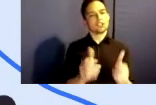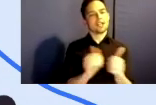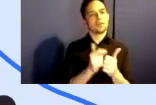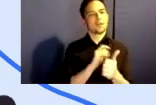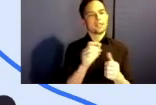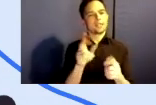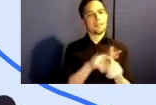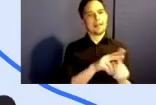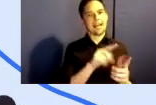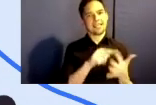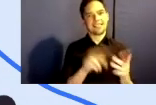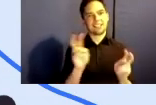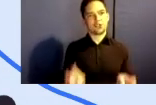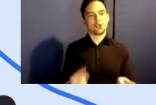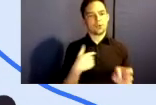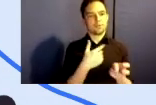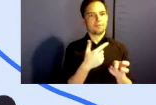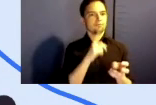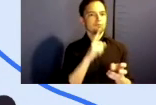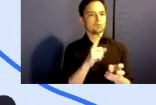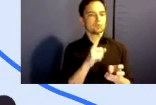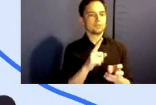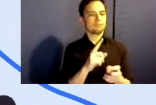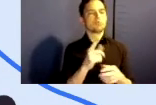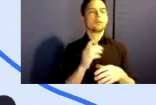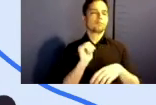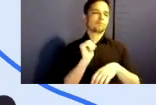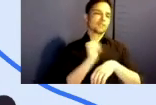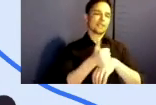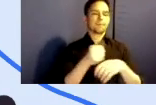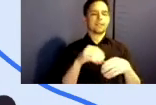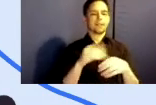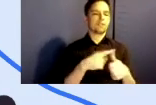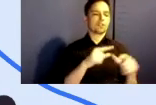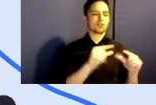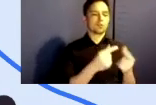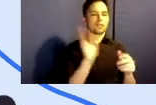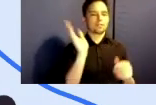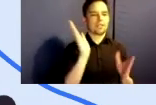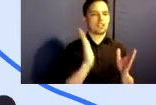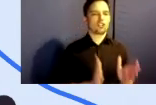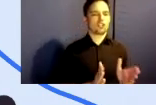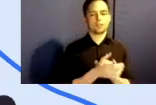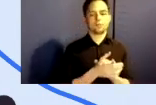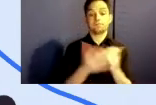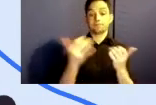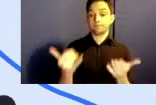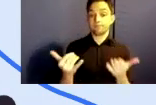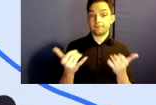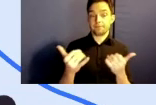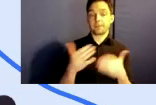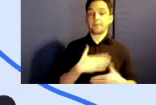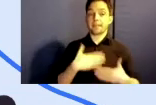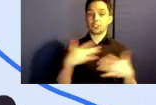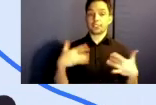these issues that we've really framed in our first group of speakers. So now I have the pleasure and